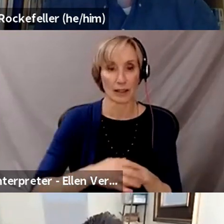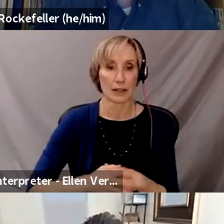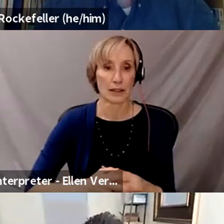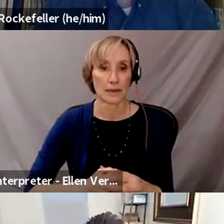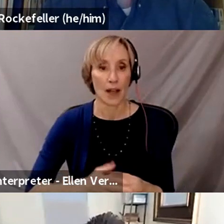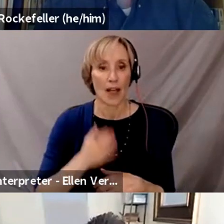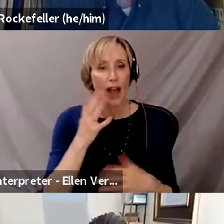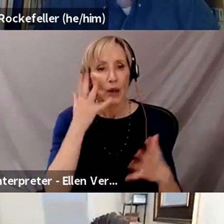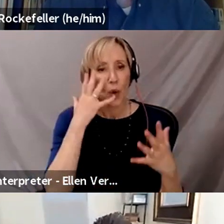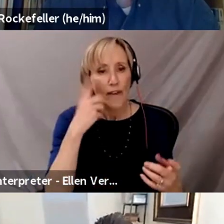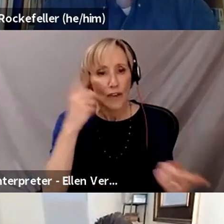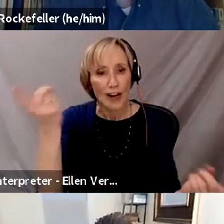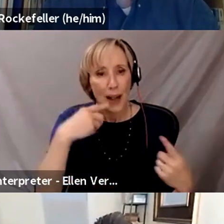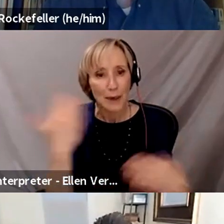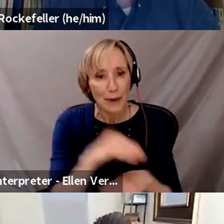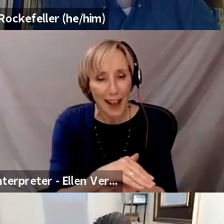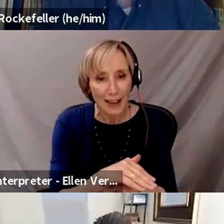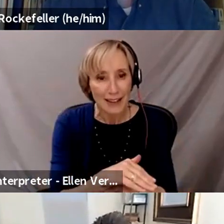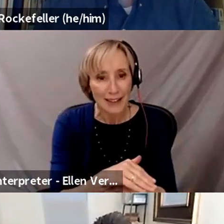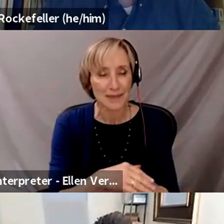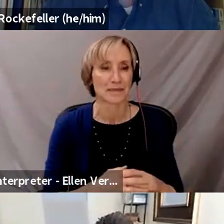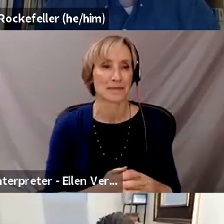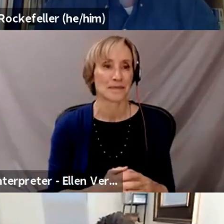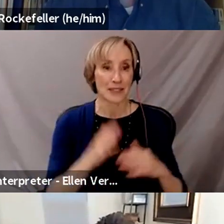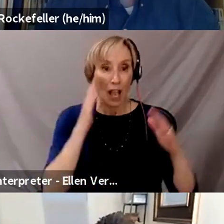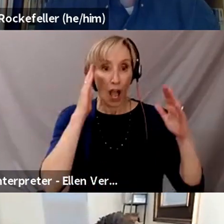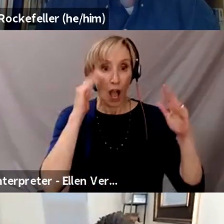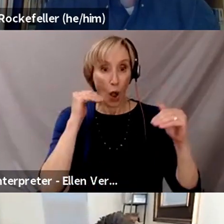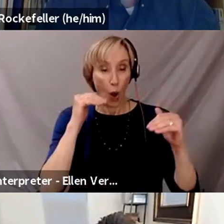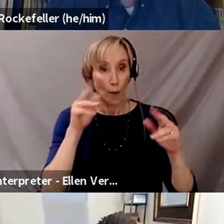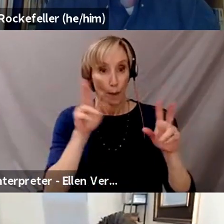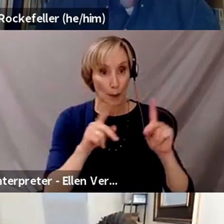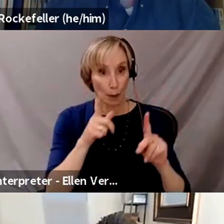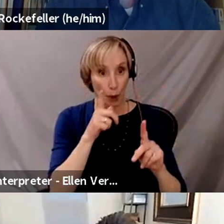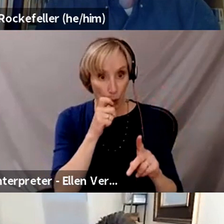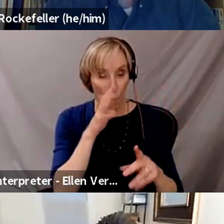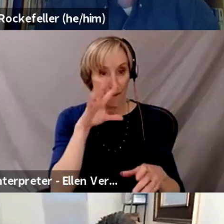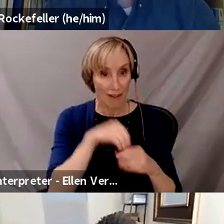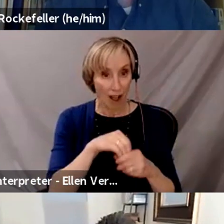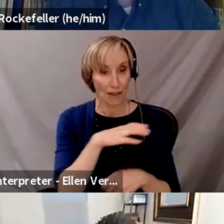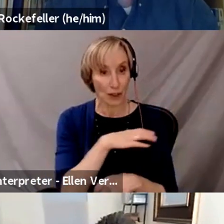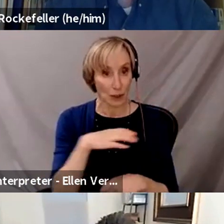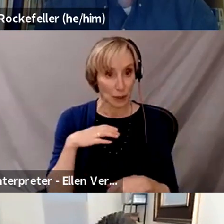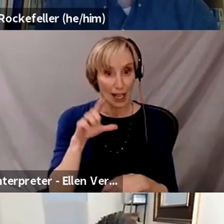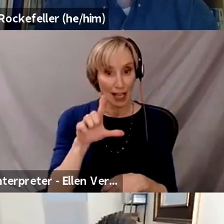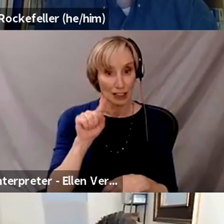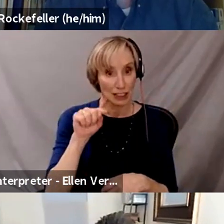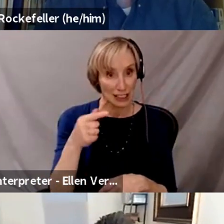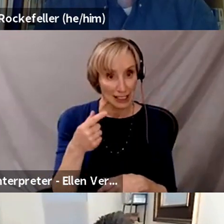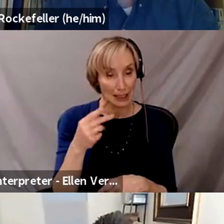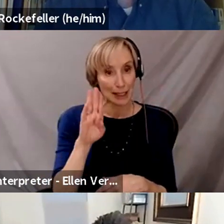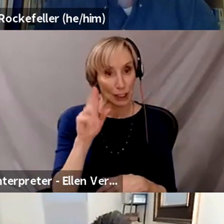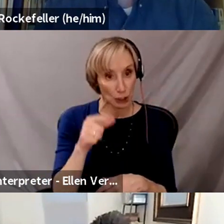our audience for attending. I hope that members of the LGBTQ+ community felt seen and